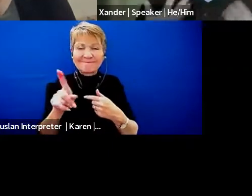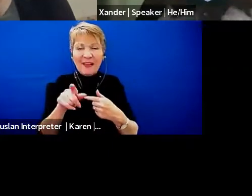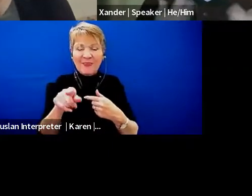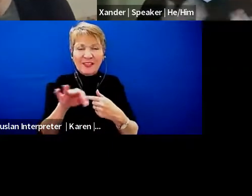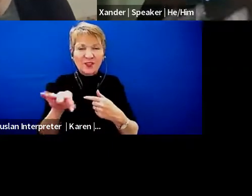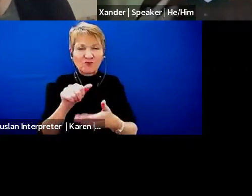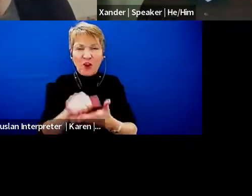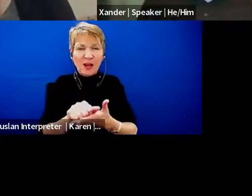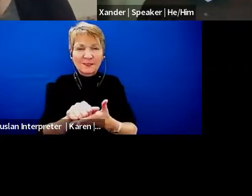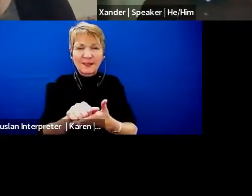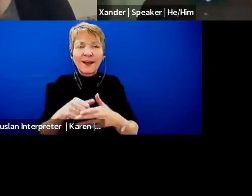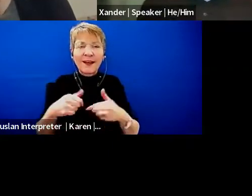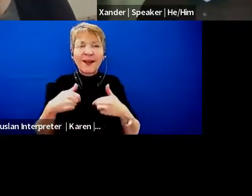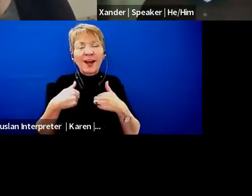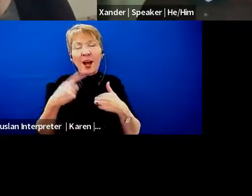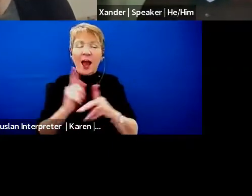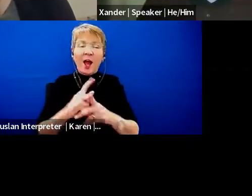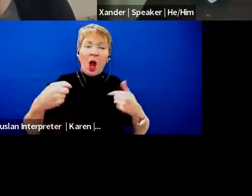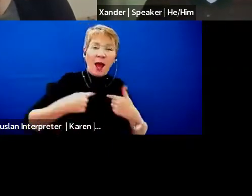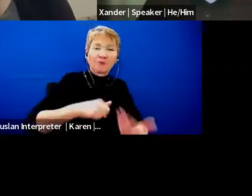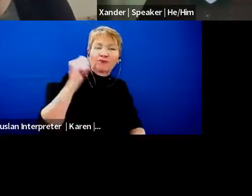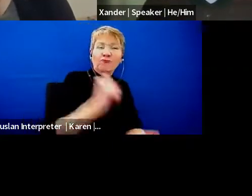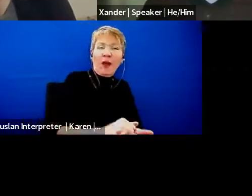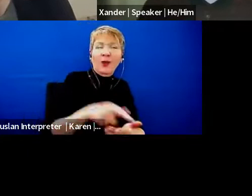very, very self-righteousness. It's kind of annoying.